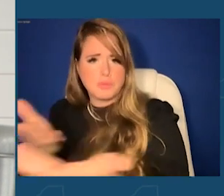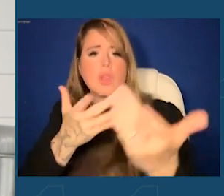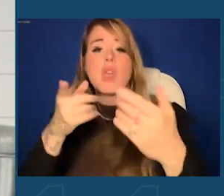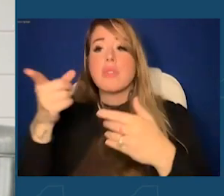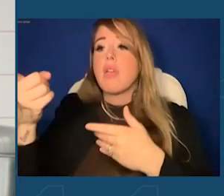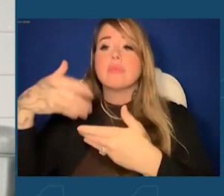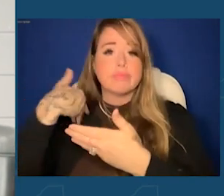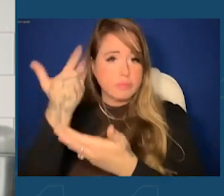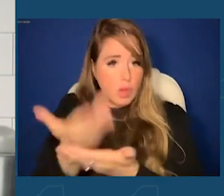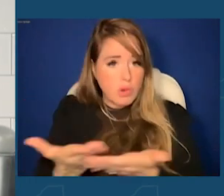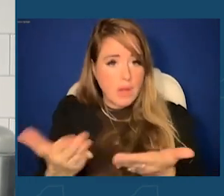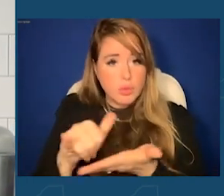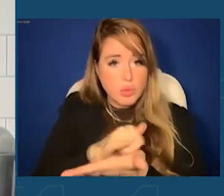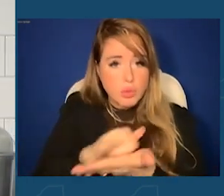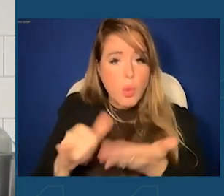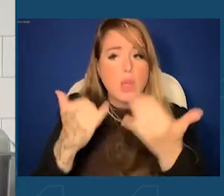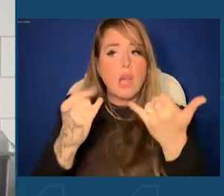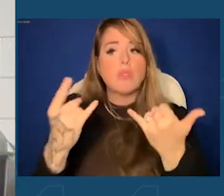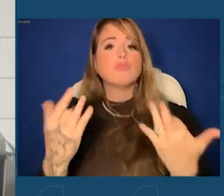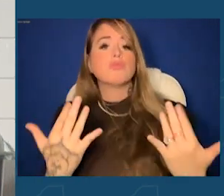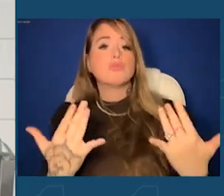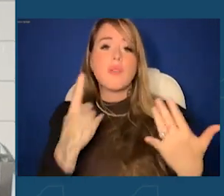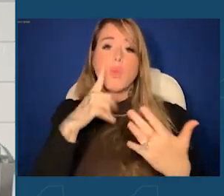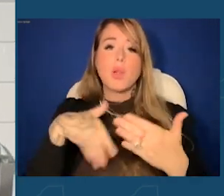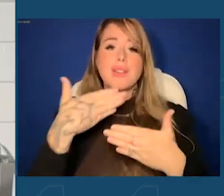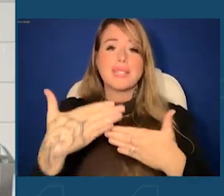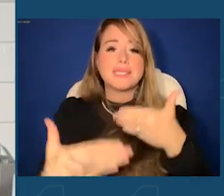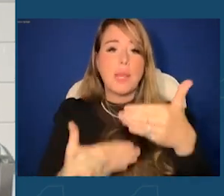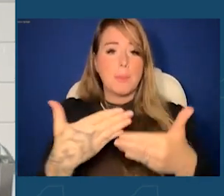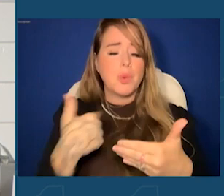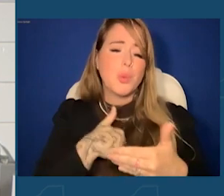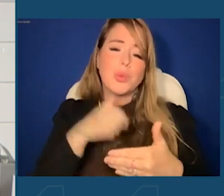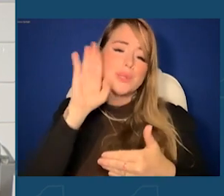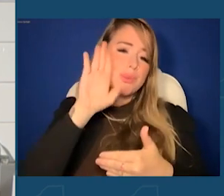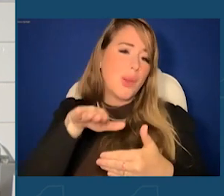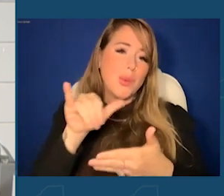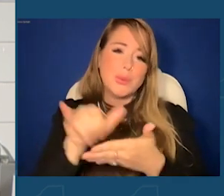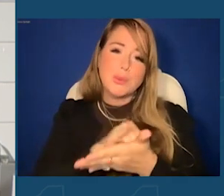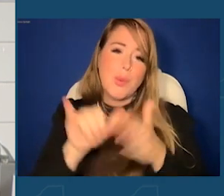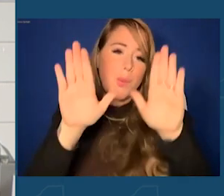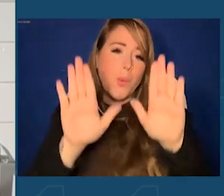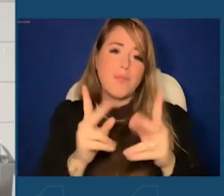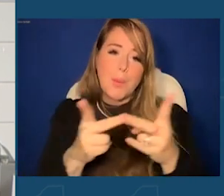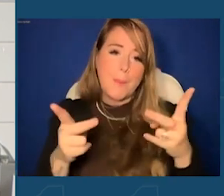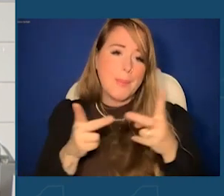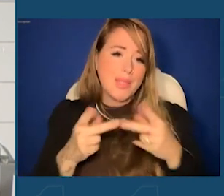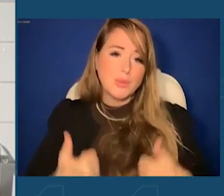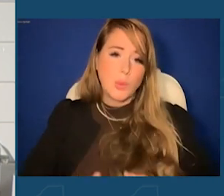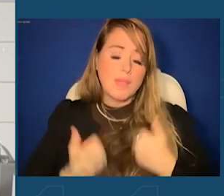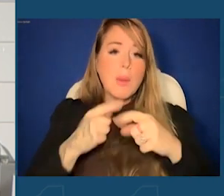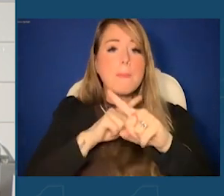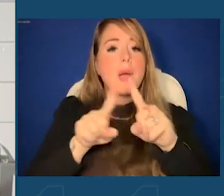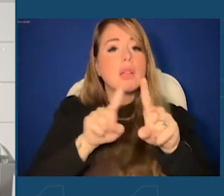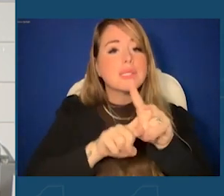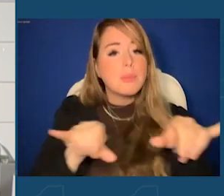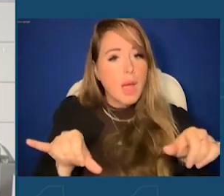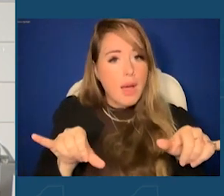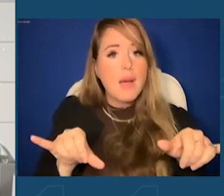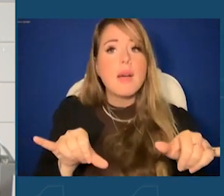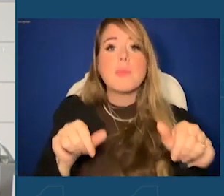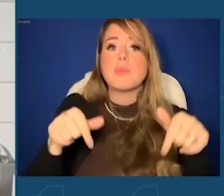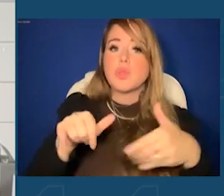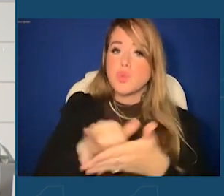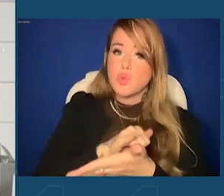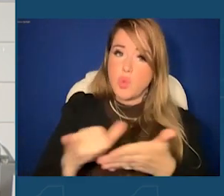Now, we know why. New York is an incredible place to live, but it also has conferred a lot of